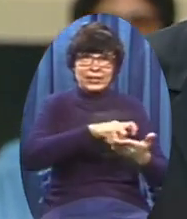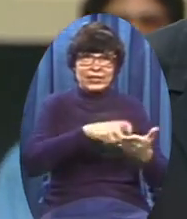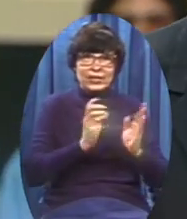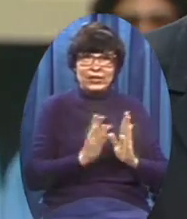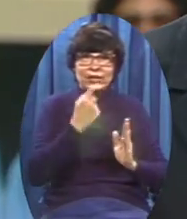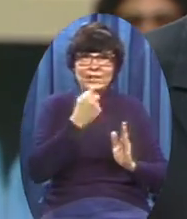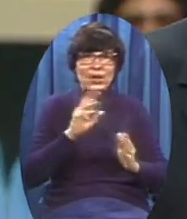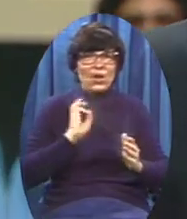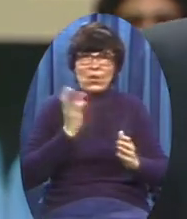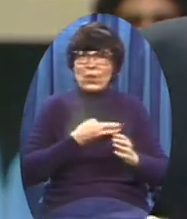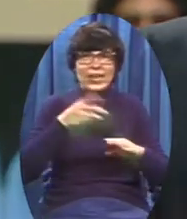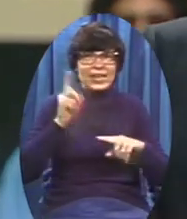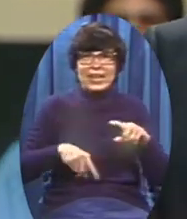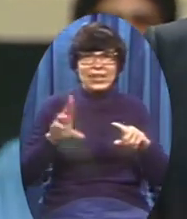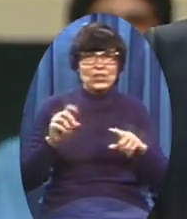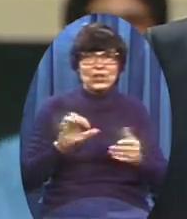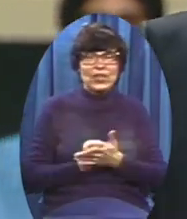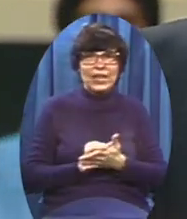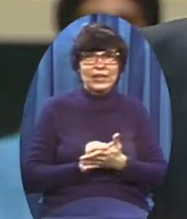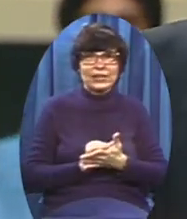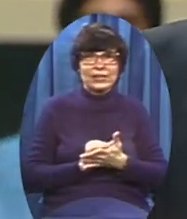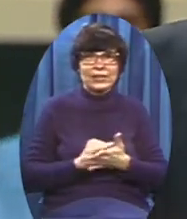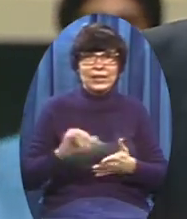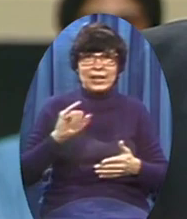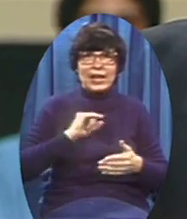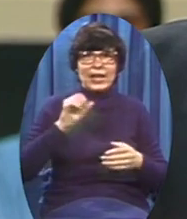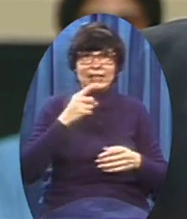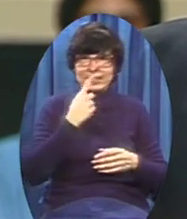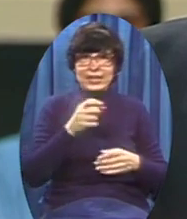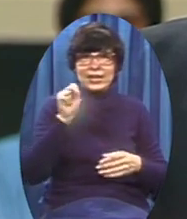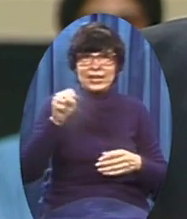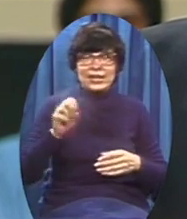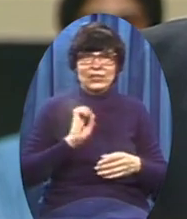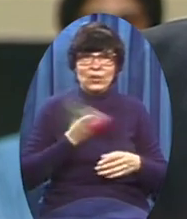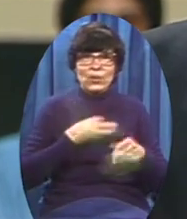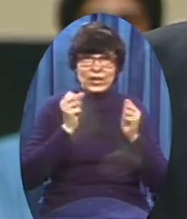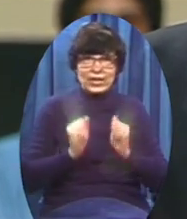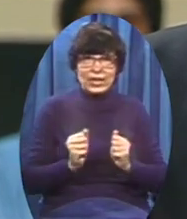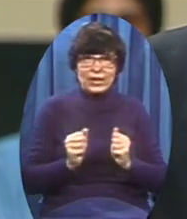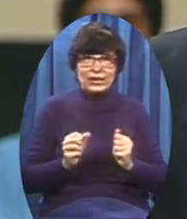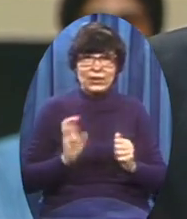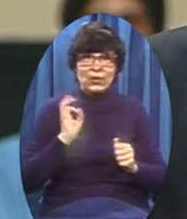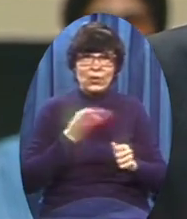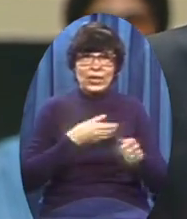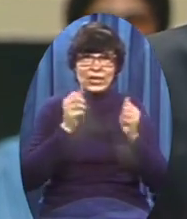can. I said, we can afford to go broke. But I said,